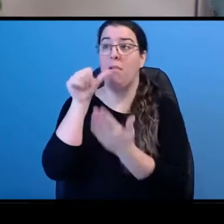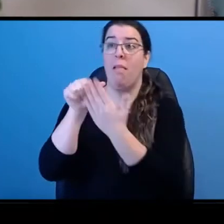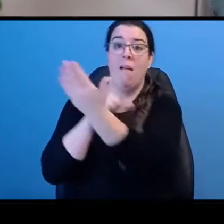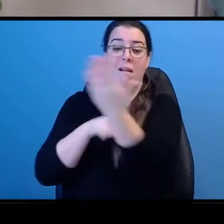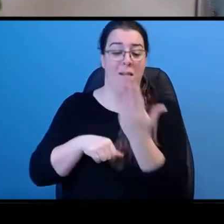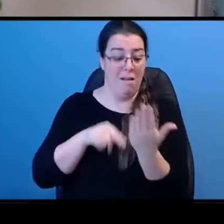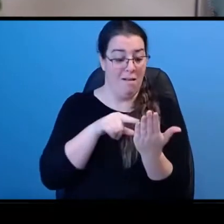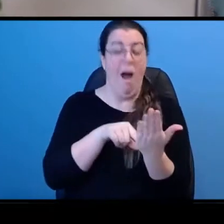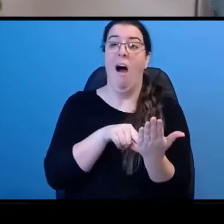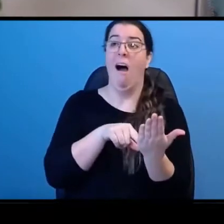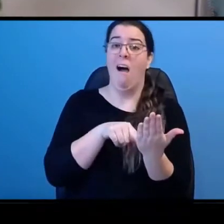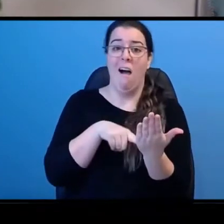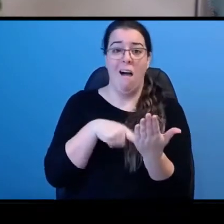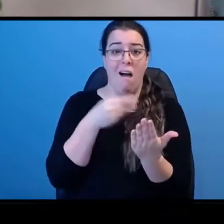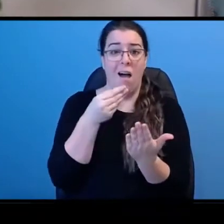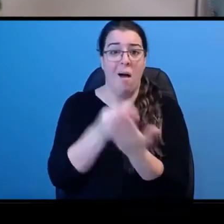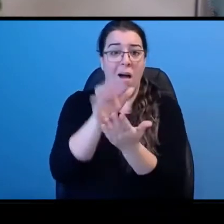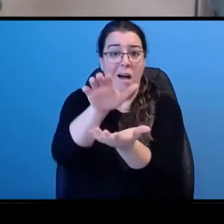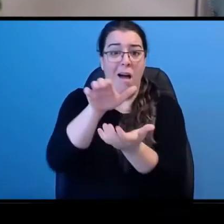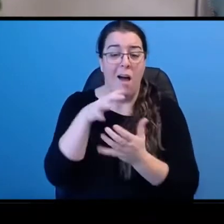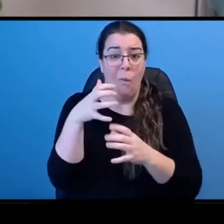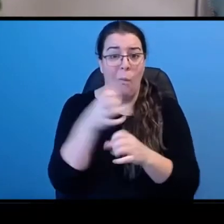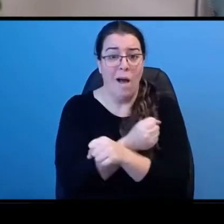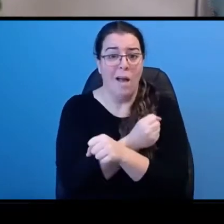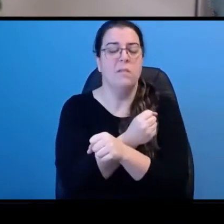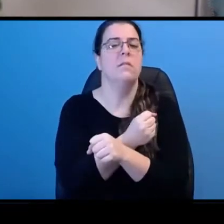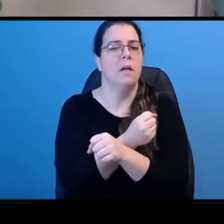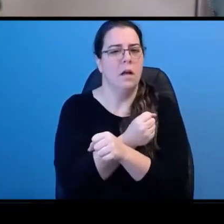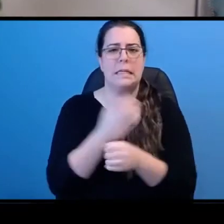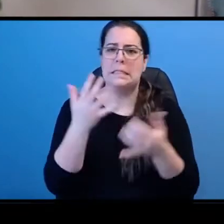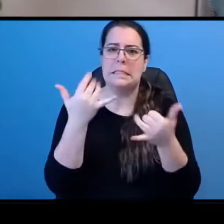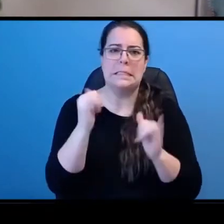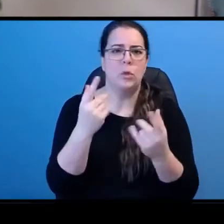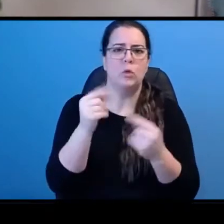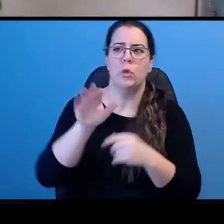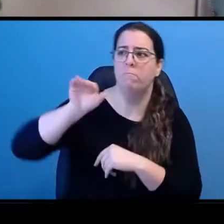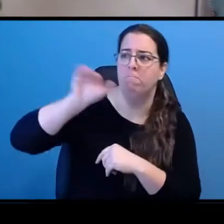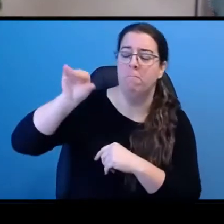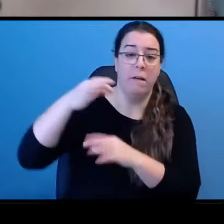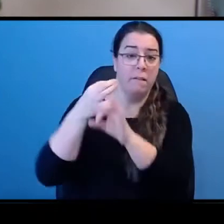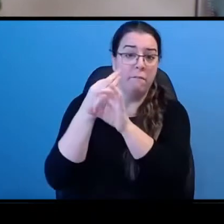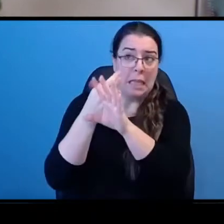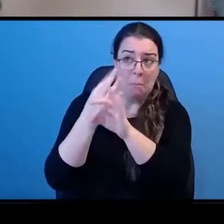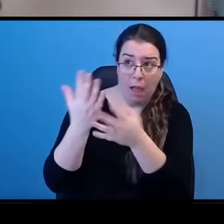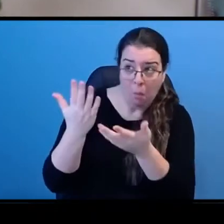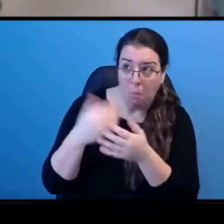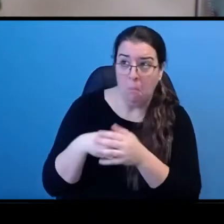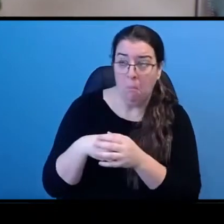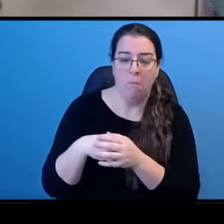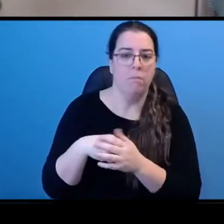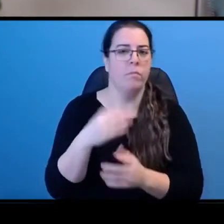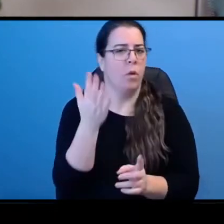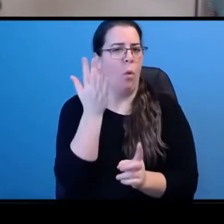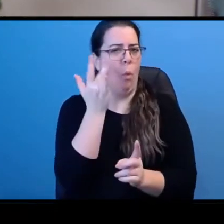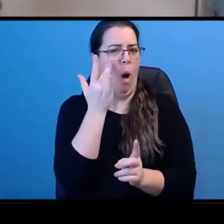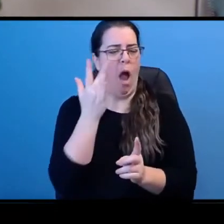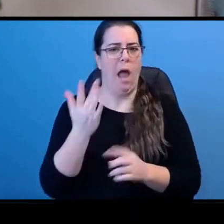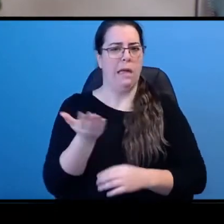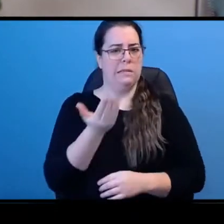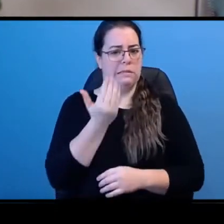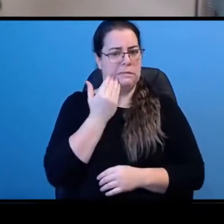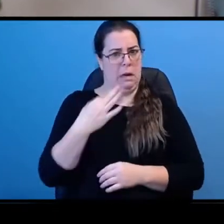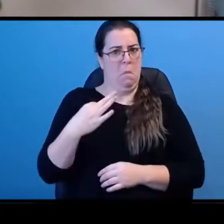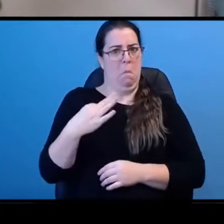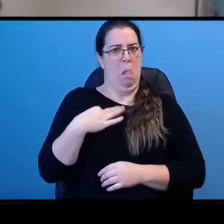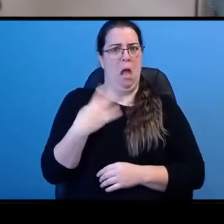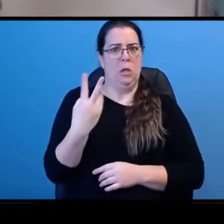better. It can also help you to know, like, oh, maybe I have written a grant that I thought was similar to this and I wasn't successful,